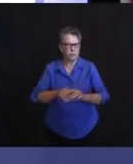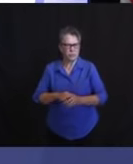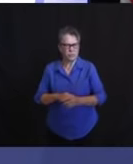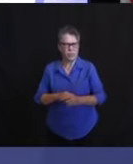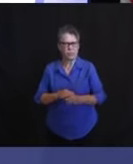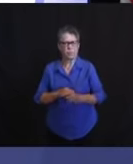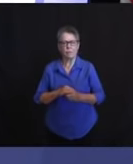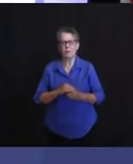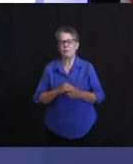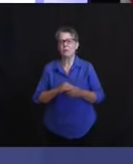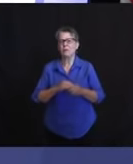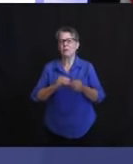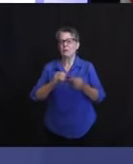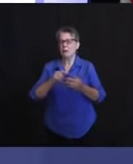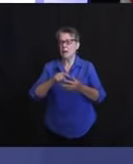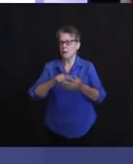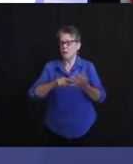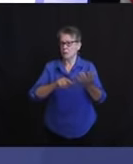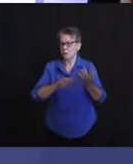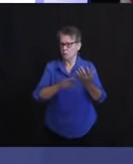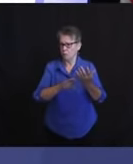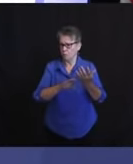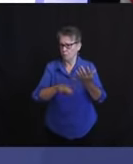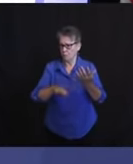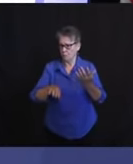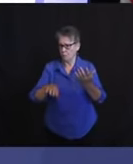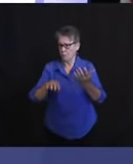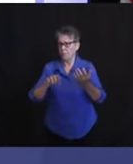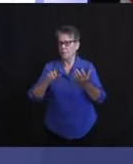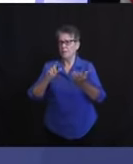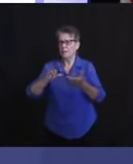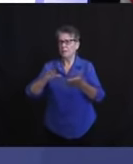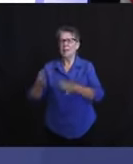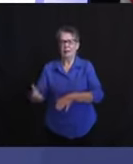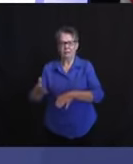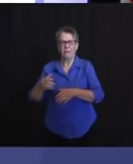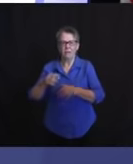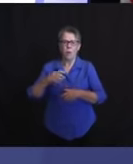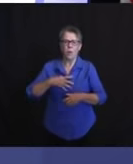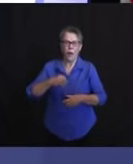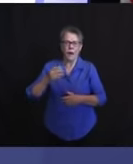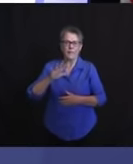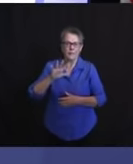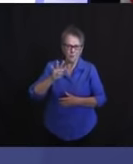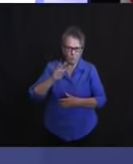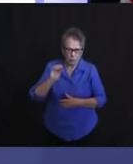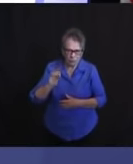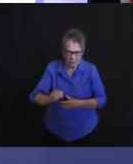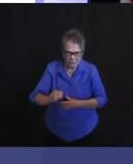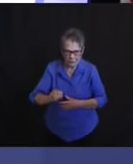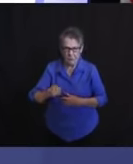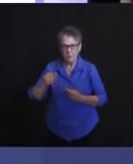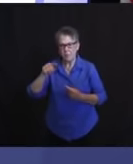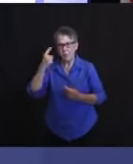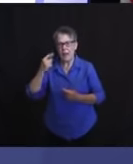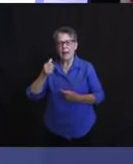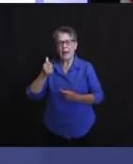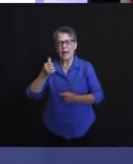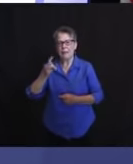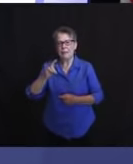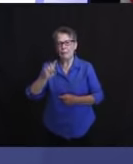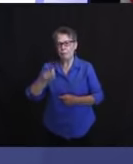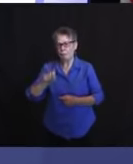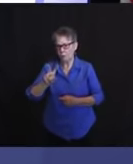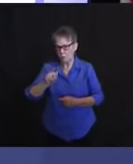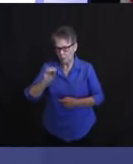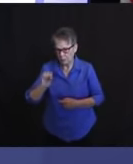and ethnicity is as follows: white 54, black 18.2, Hispanic 20.3, Asian